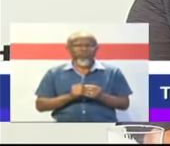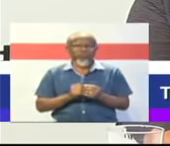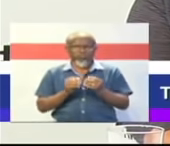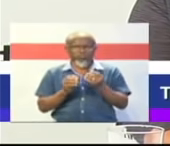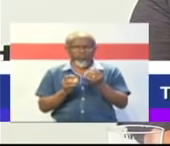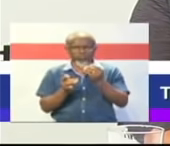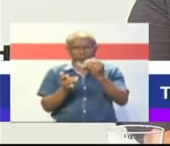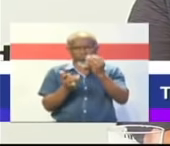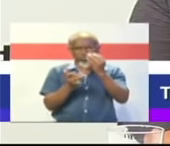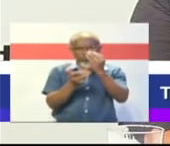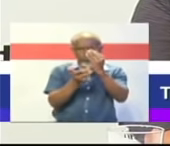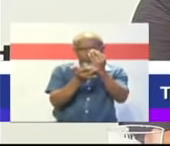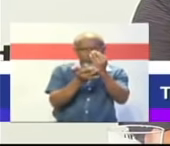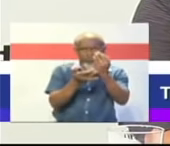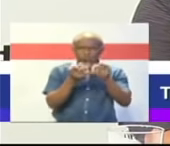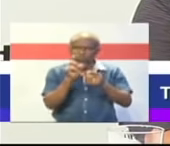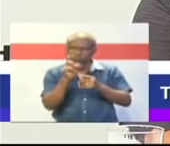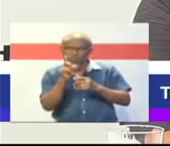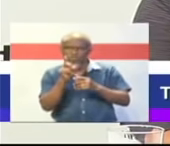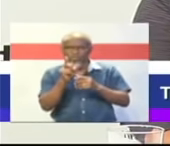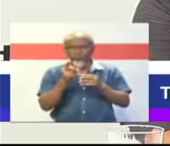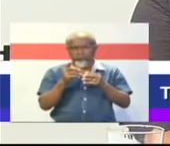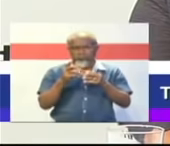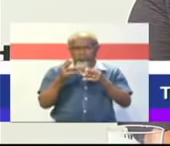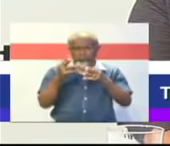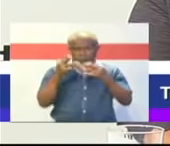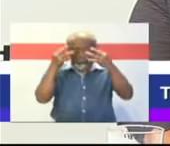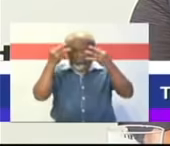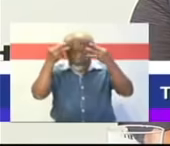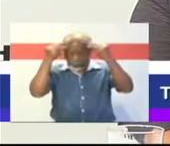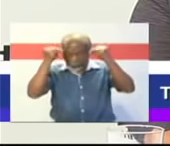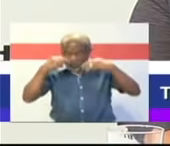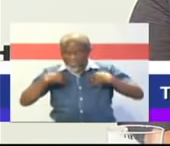support, go to the Ministry of Health's website at